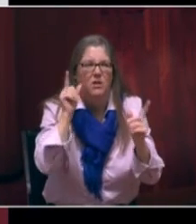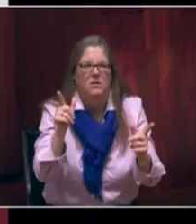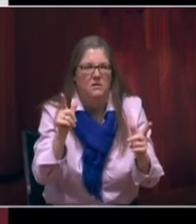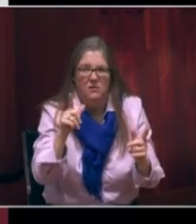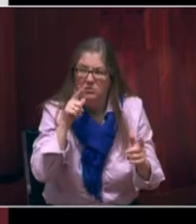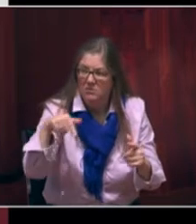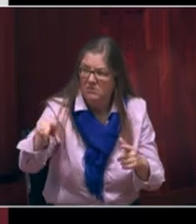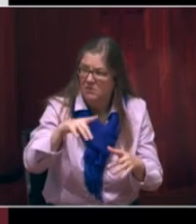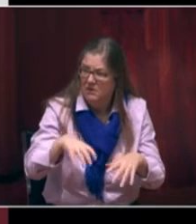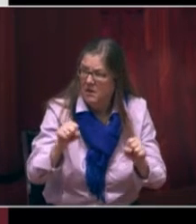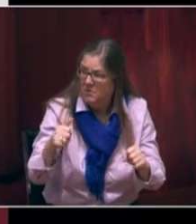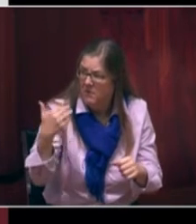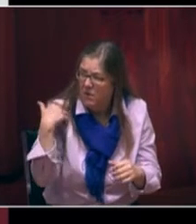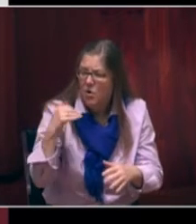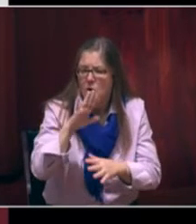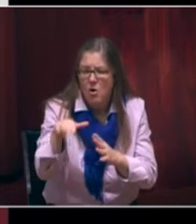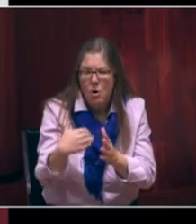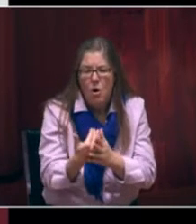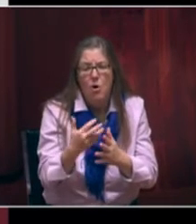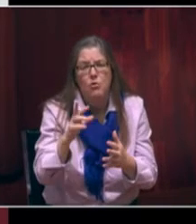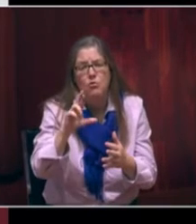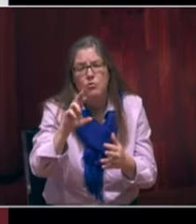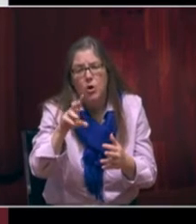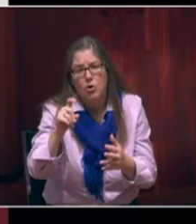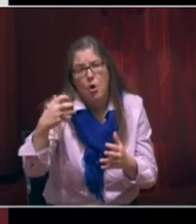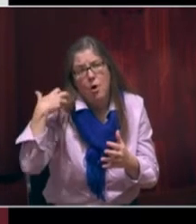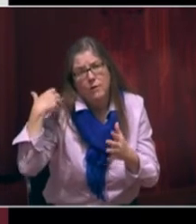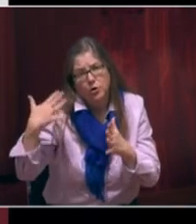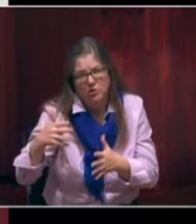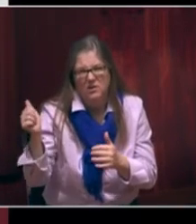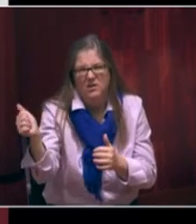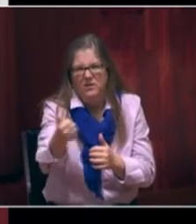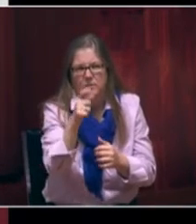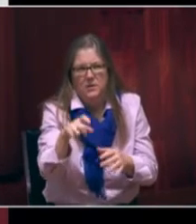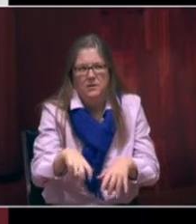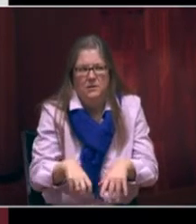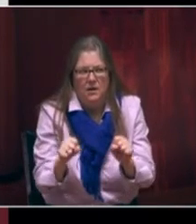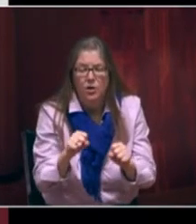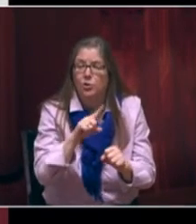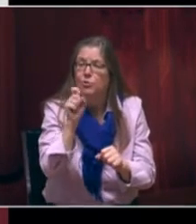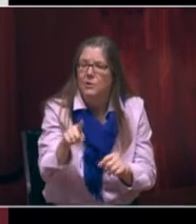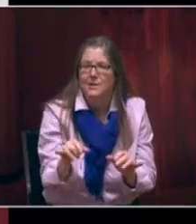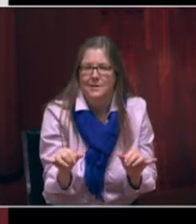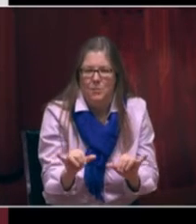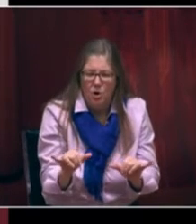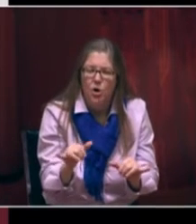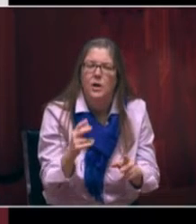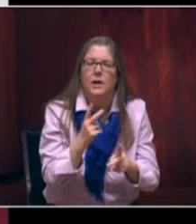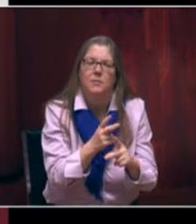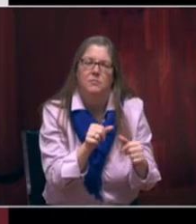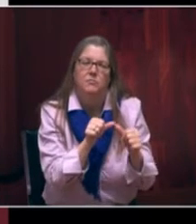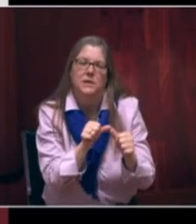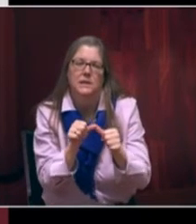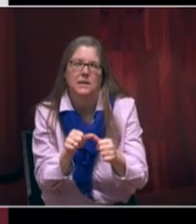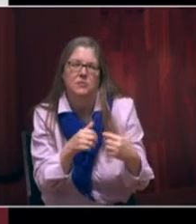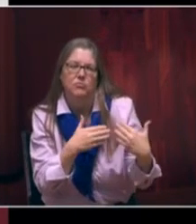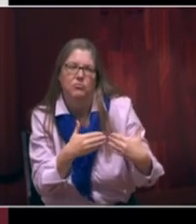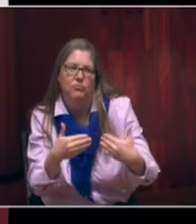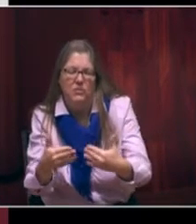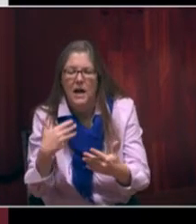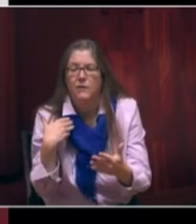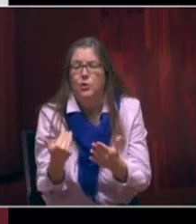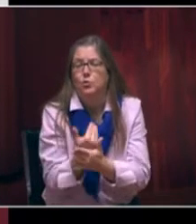taken it. We're asking all records officers to be taking this again. The questions will be similar, as we always like to be consistent. We do have some new topics we're throwing